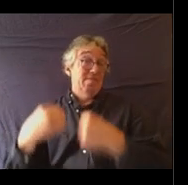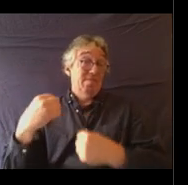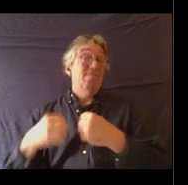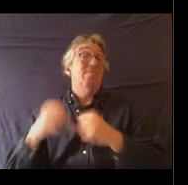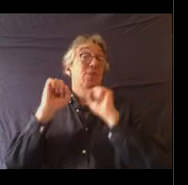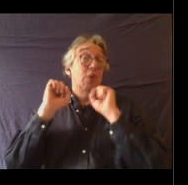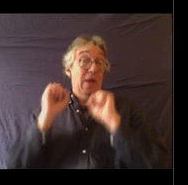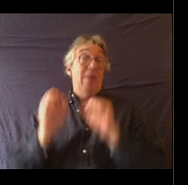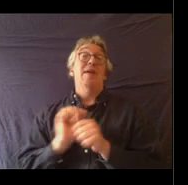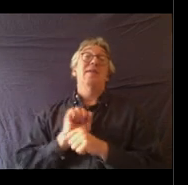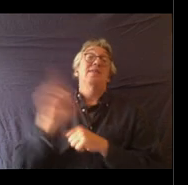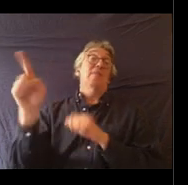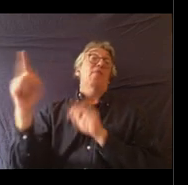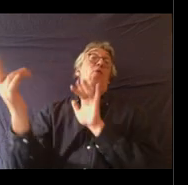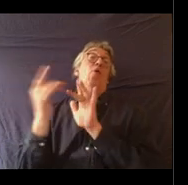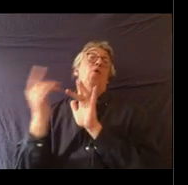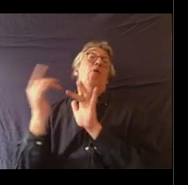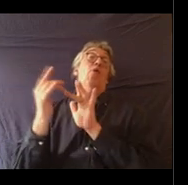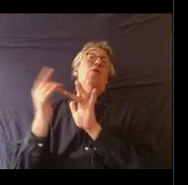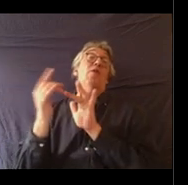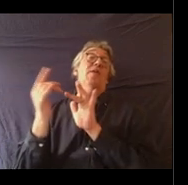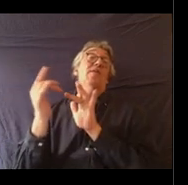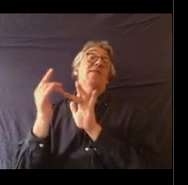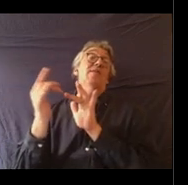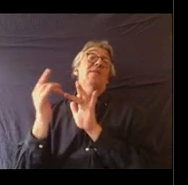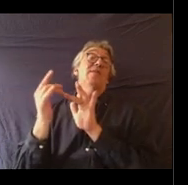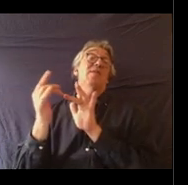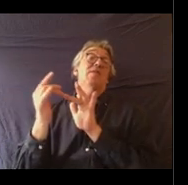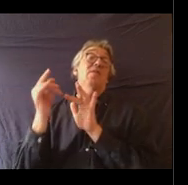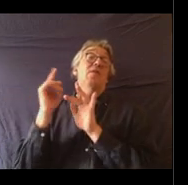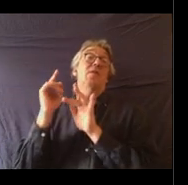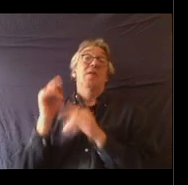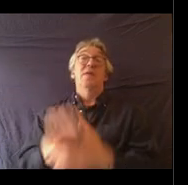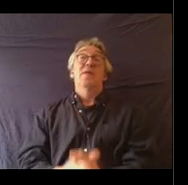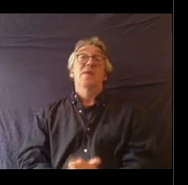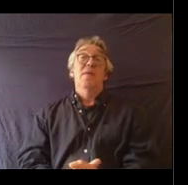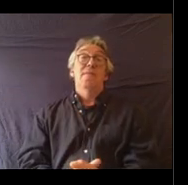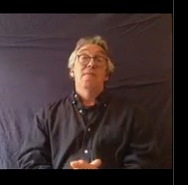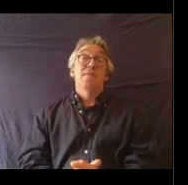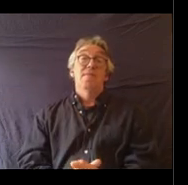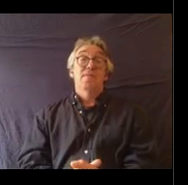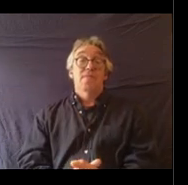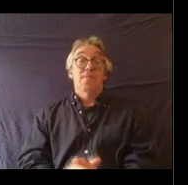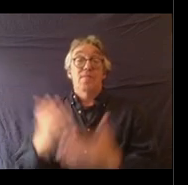sent to this contact point for potential follow-up. And this brings me to